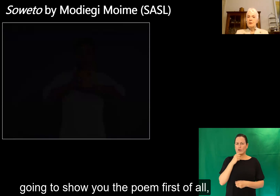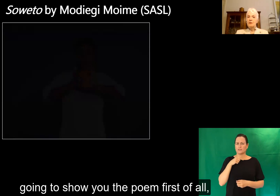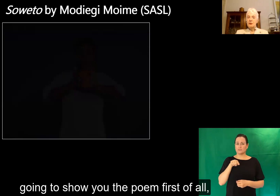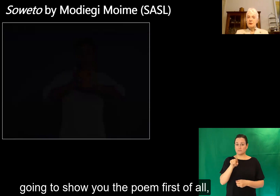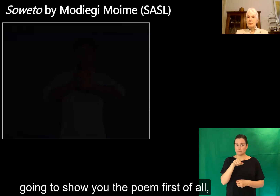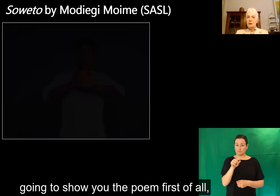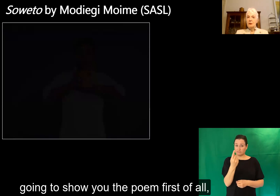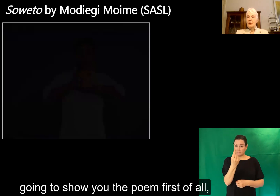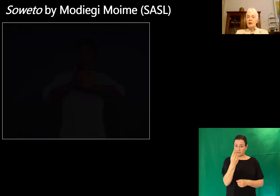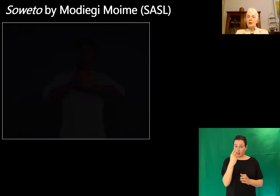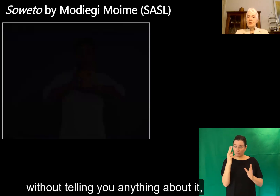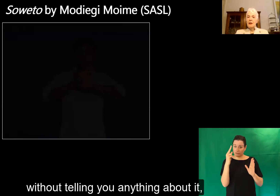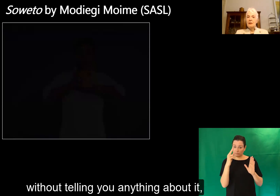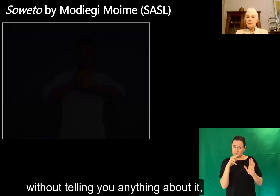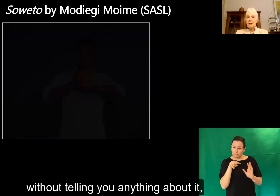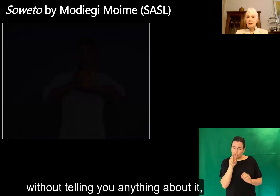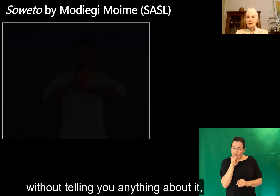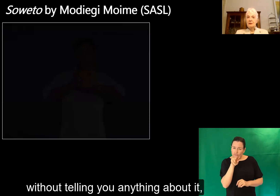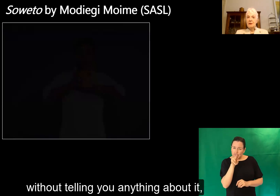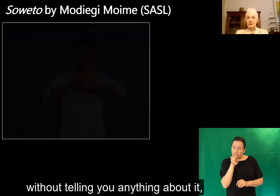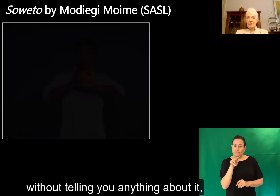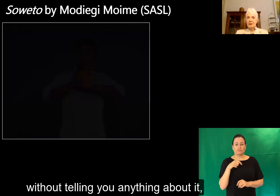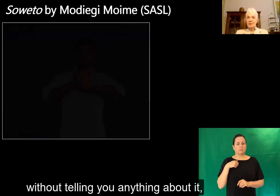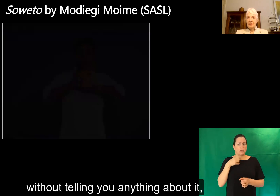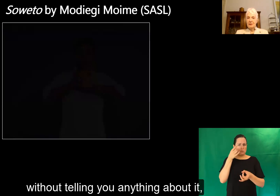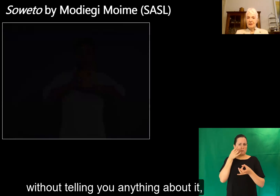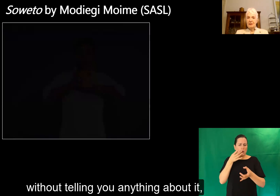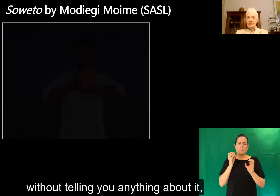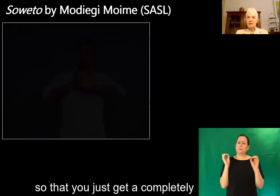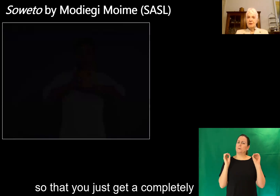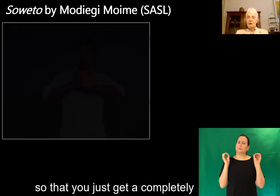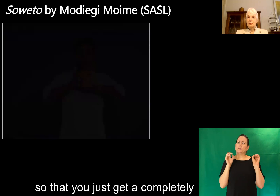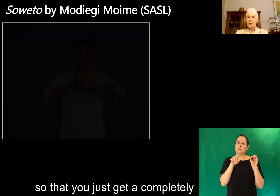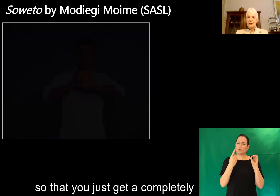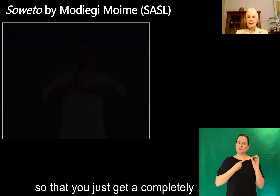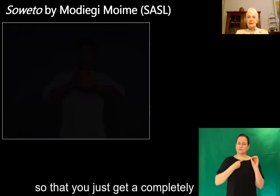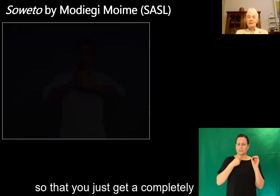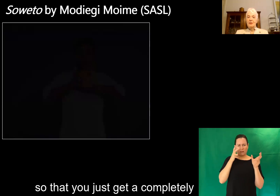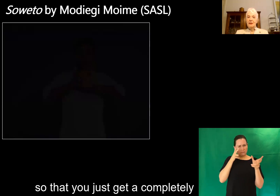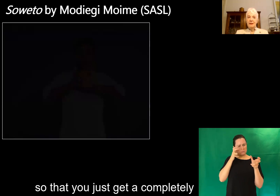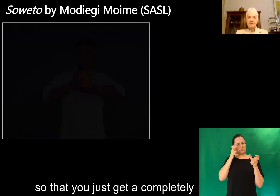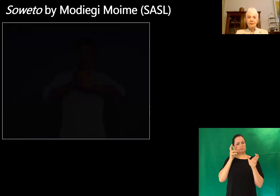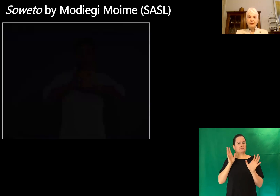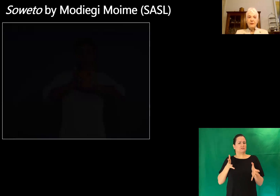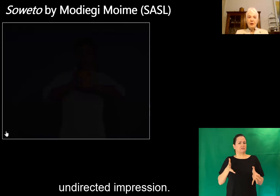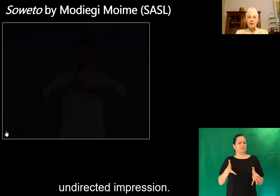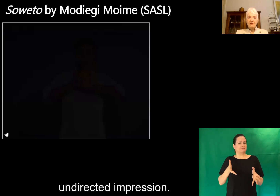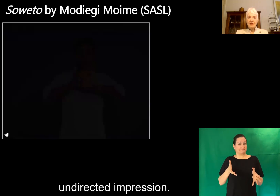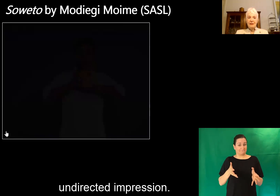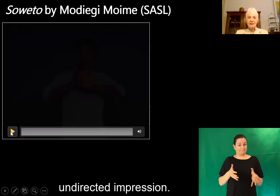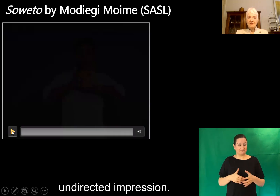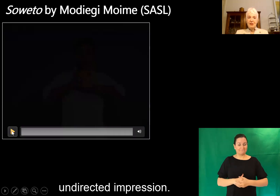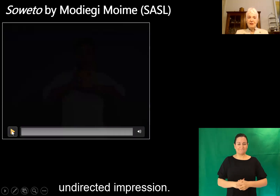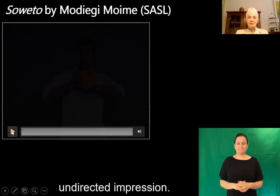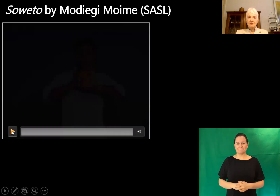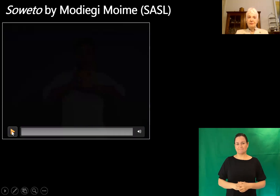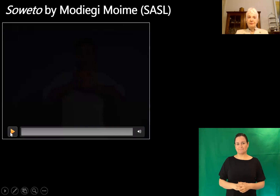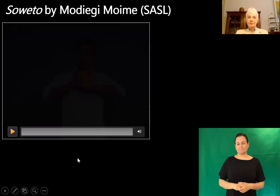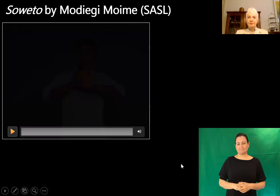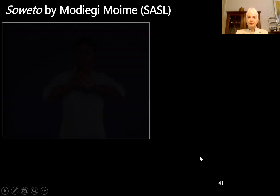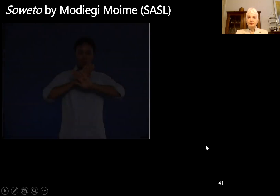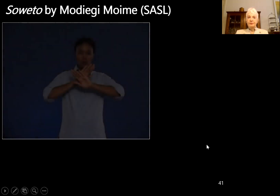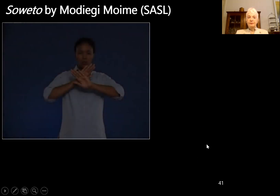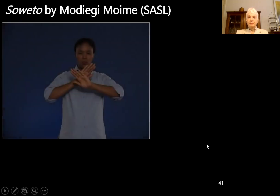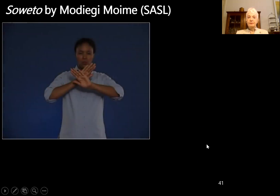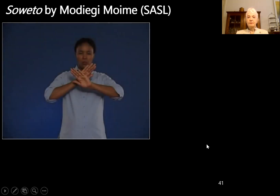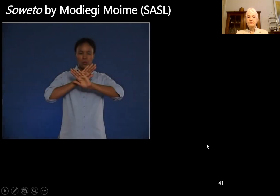you the poem first of all, without telling you anything about it, so that you just get a completely undirected impression.